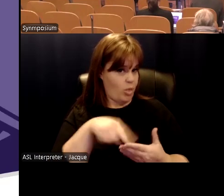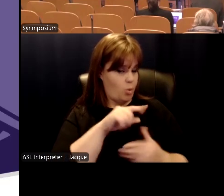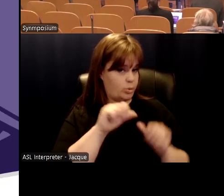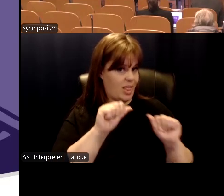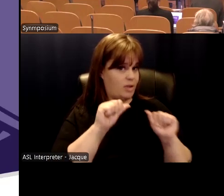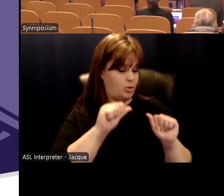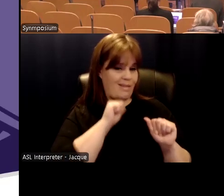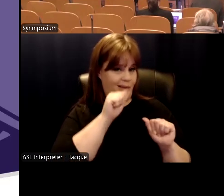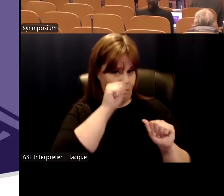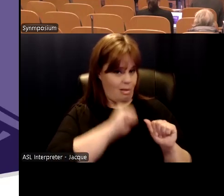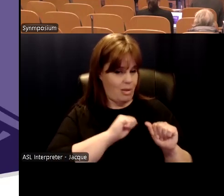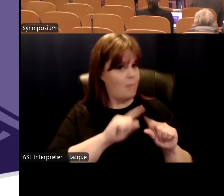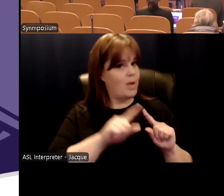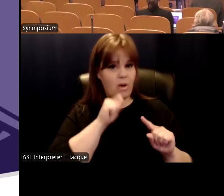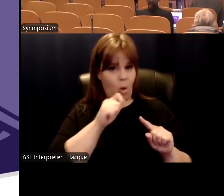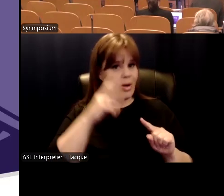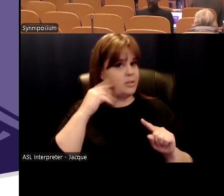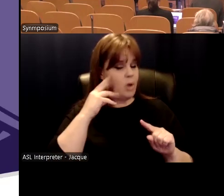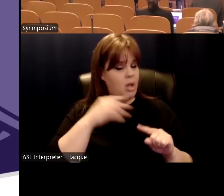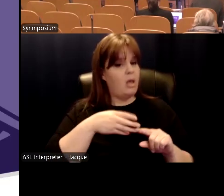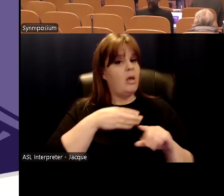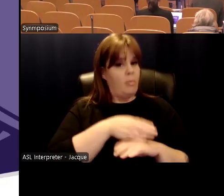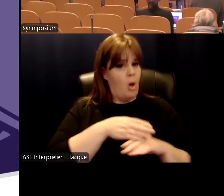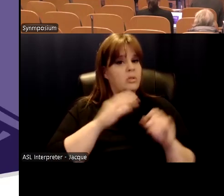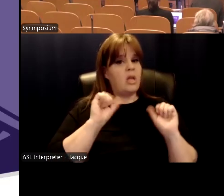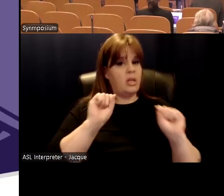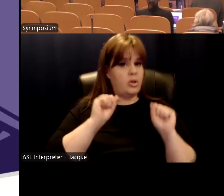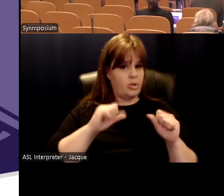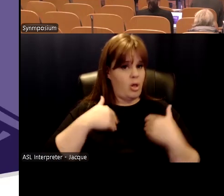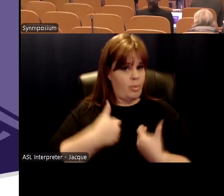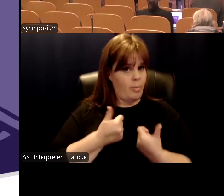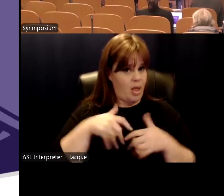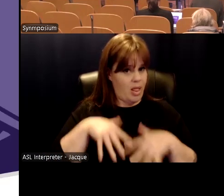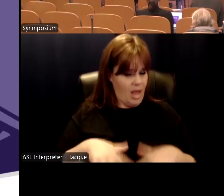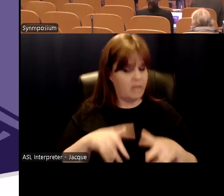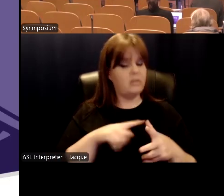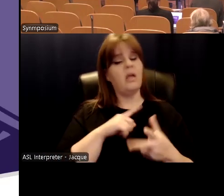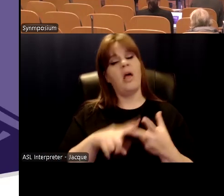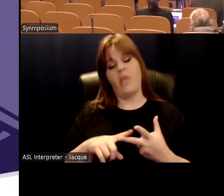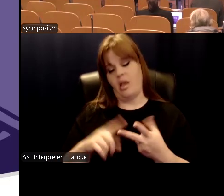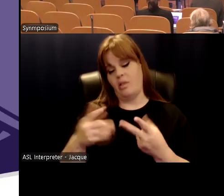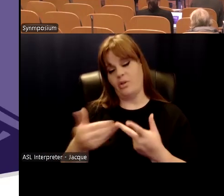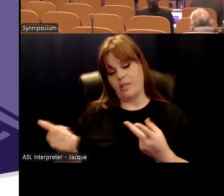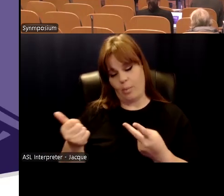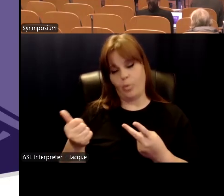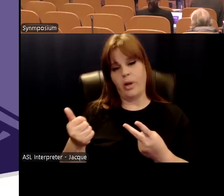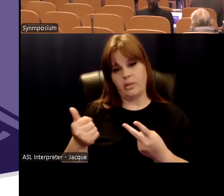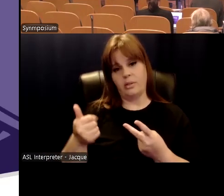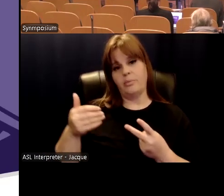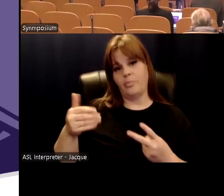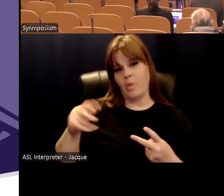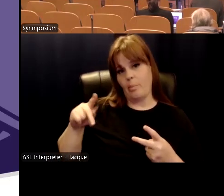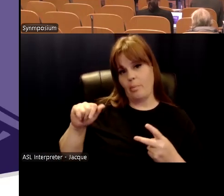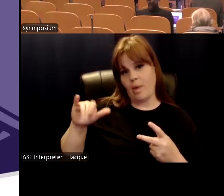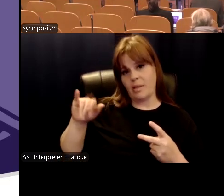have post-exertional malaise or have very mild post-exertional malaise. And then there's a separate pacing